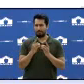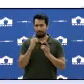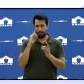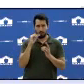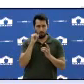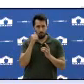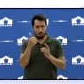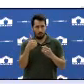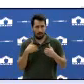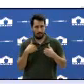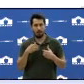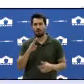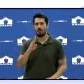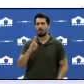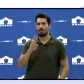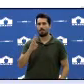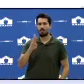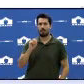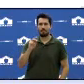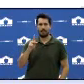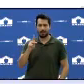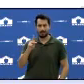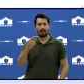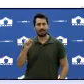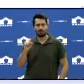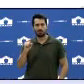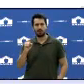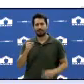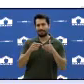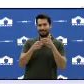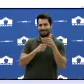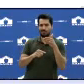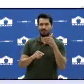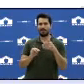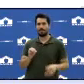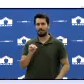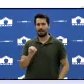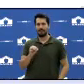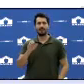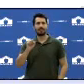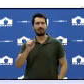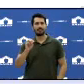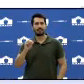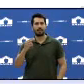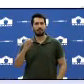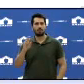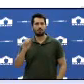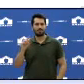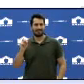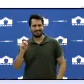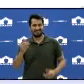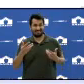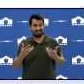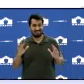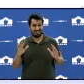tomorrow at Burbank High School and Monday, I believe, at at Sam Houston. And those are the remaining ones, right? Those